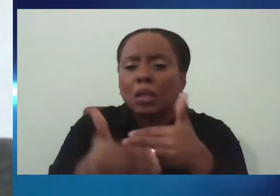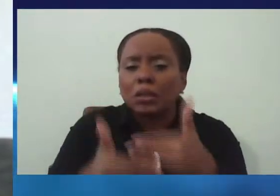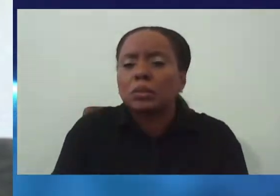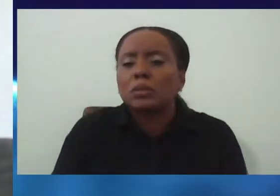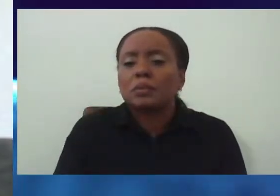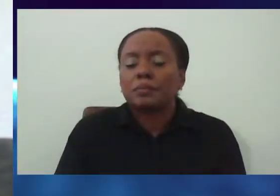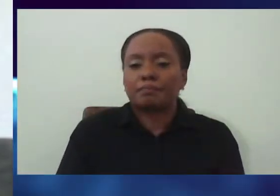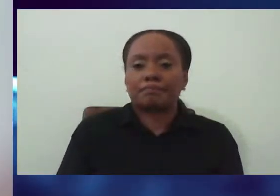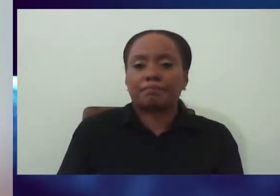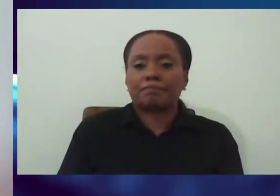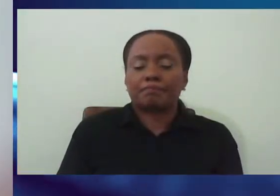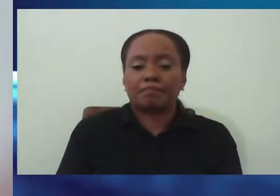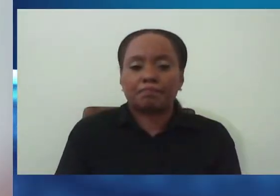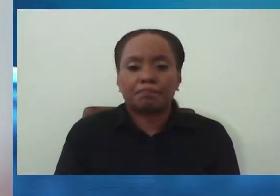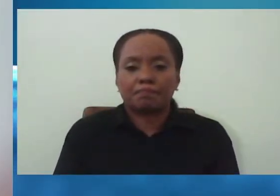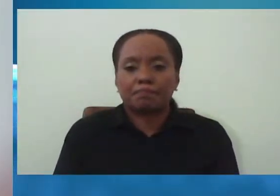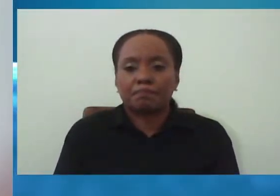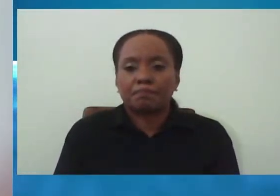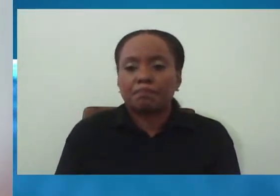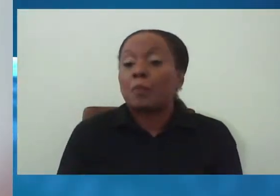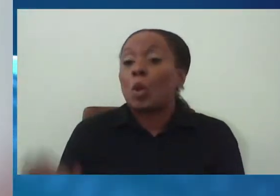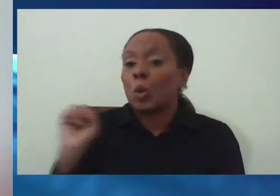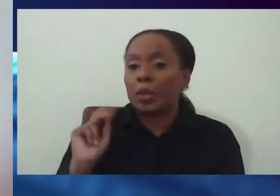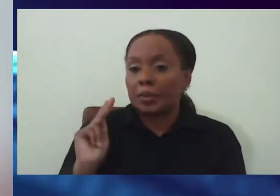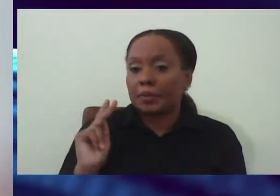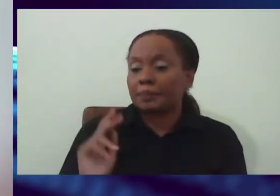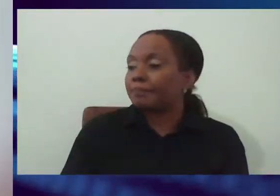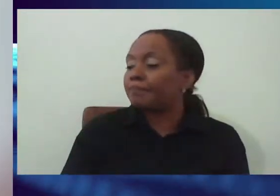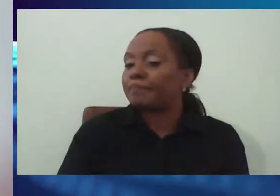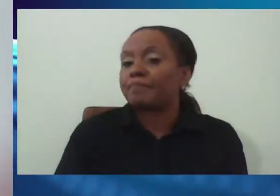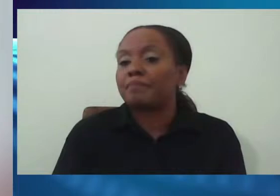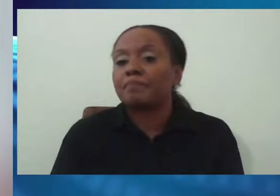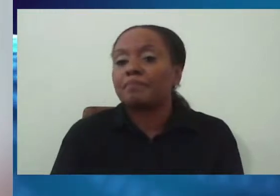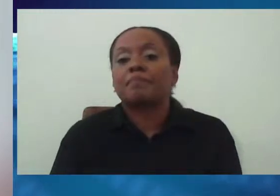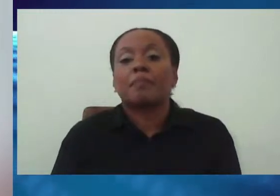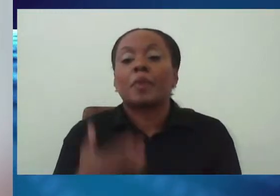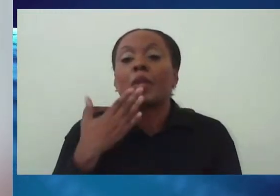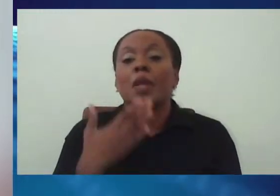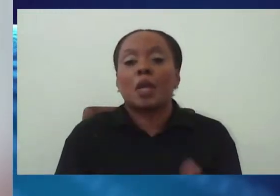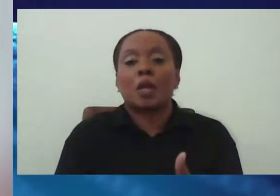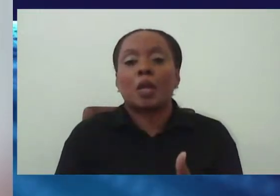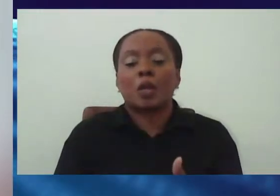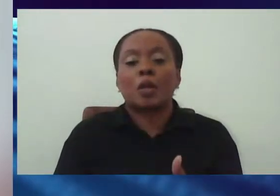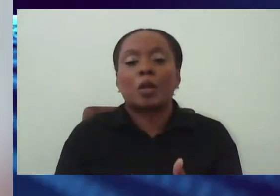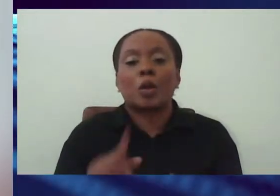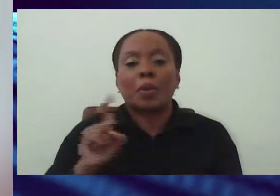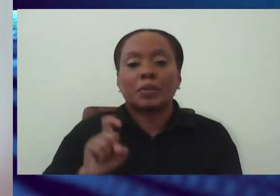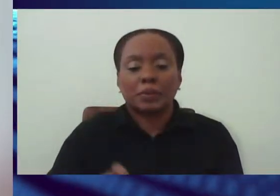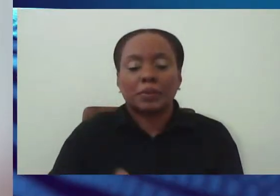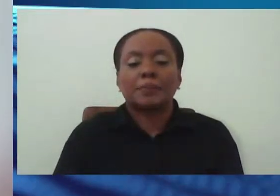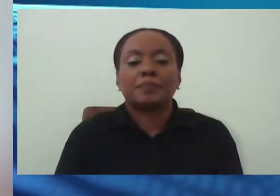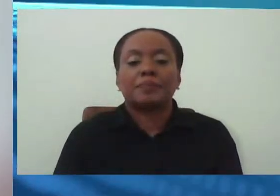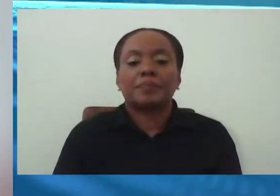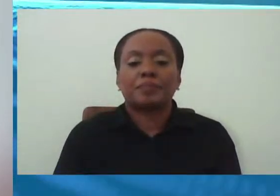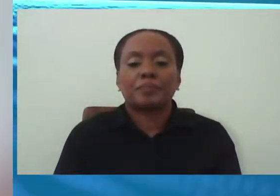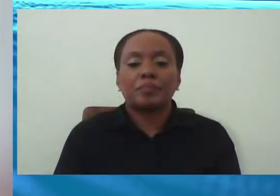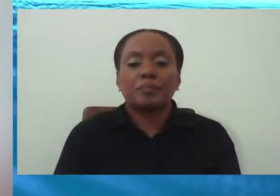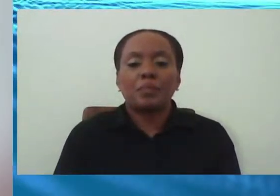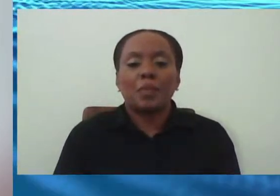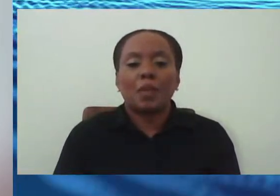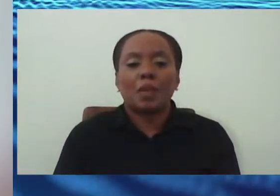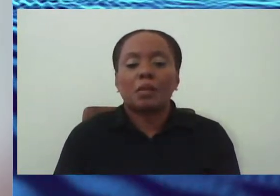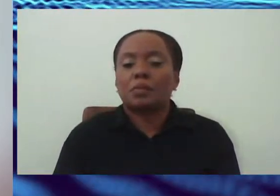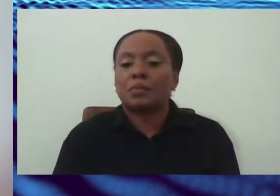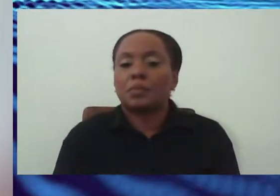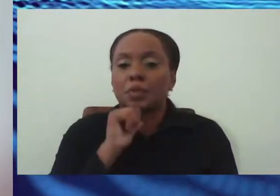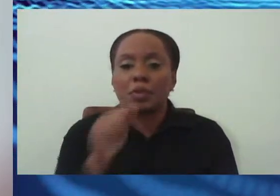Okay. Again, this is a very good question. I don't have all of the specifics